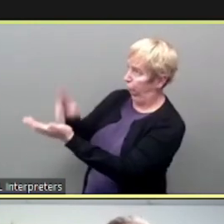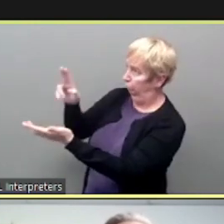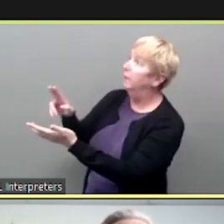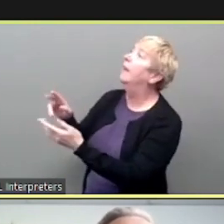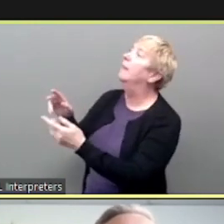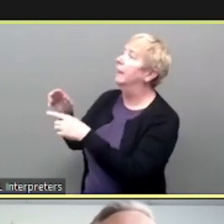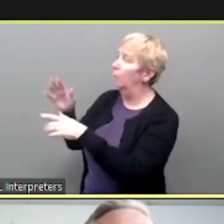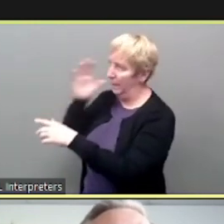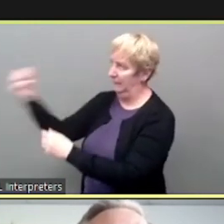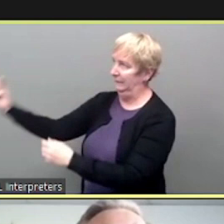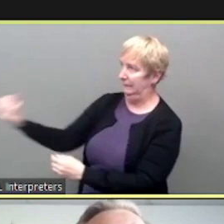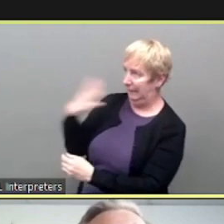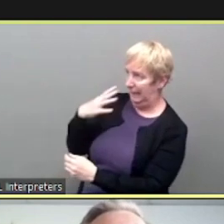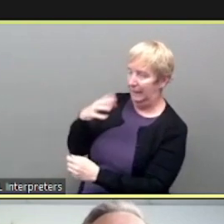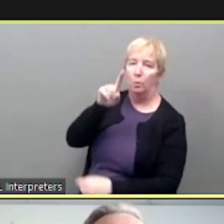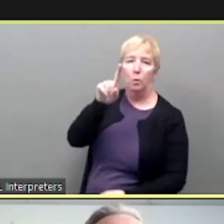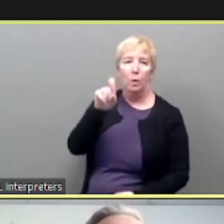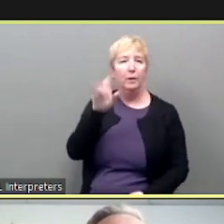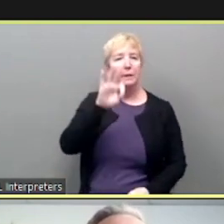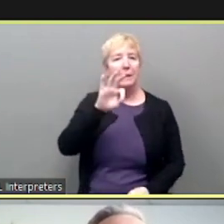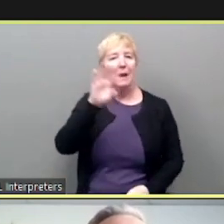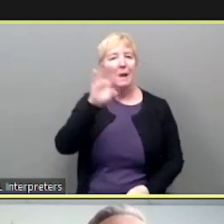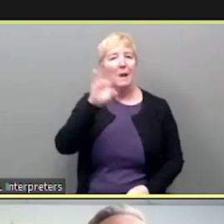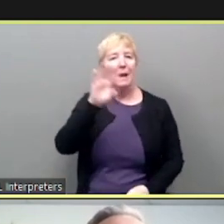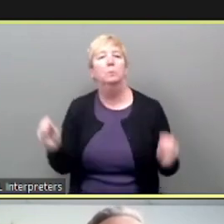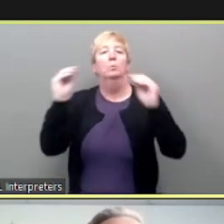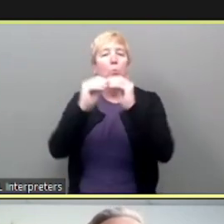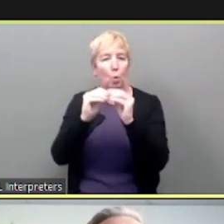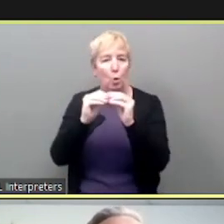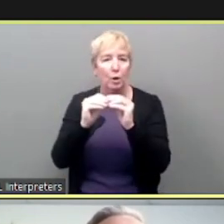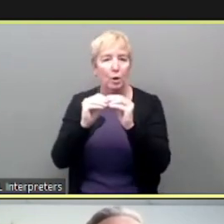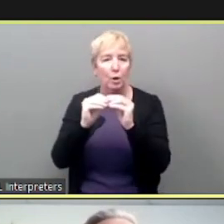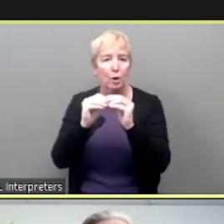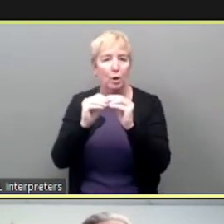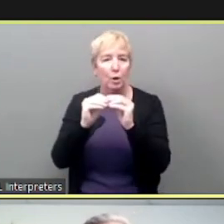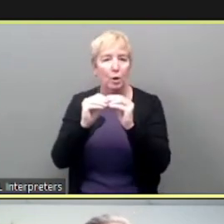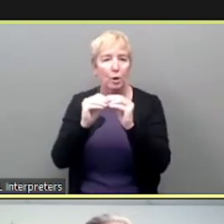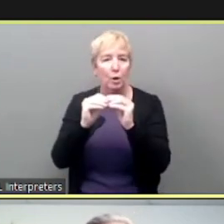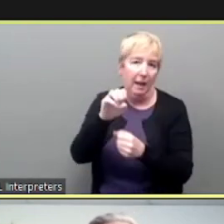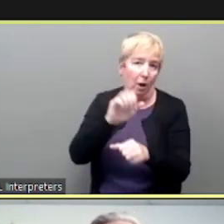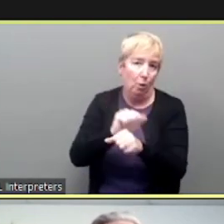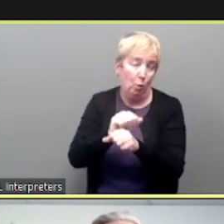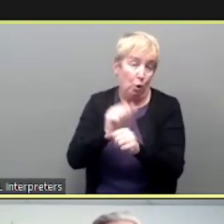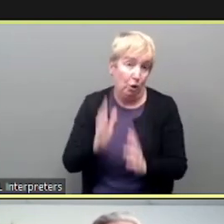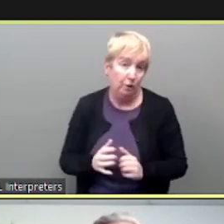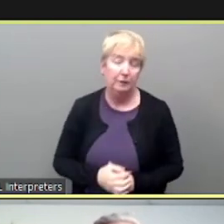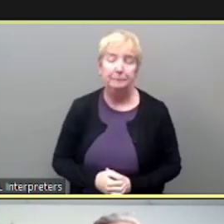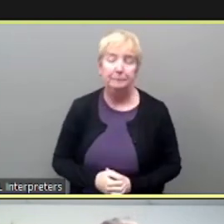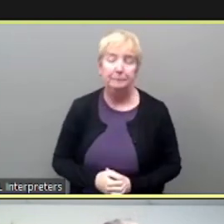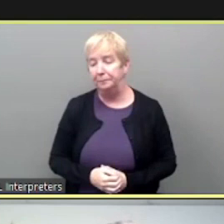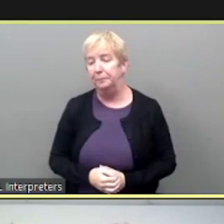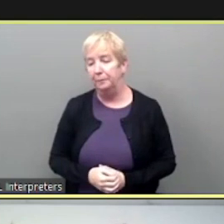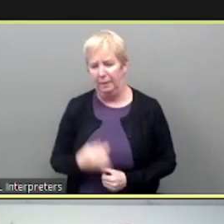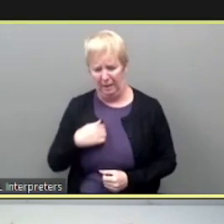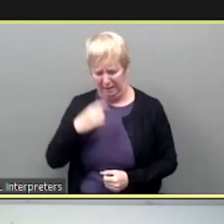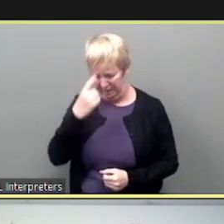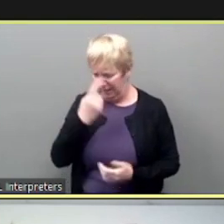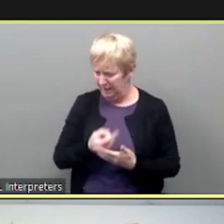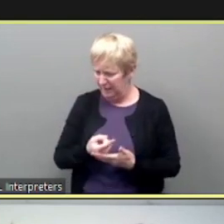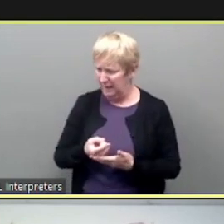for 196 additional healthcare workers in New Mexico. I think maybe